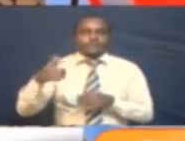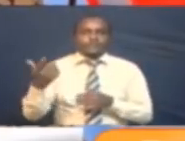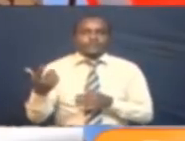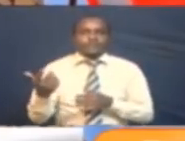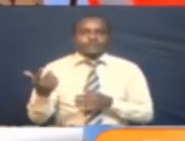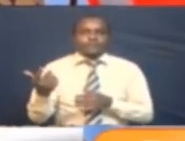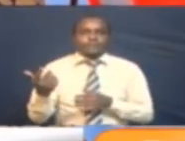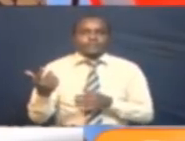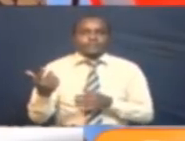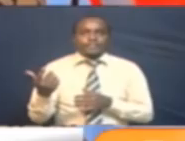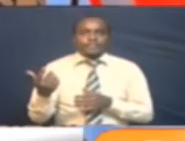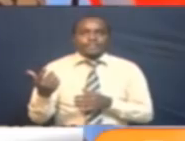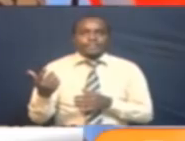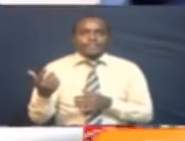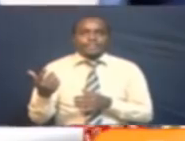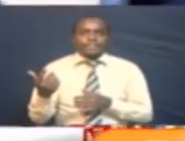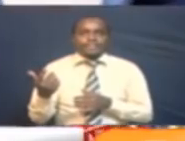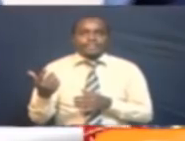to